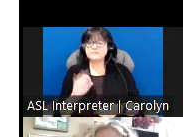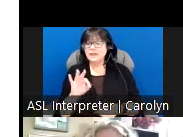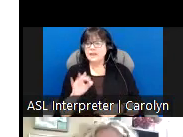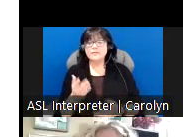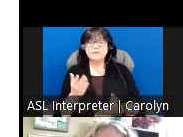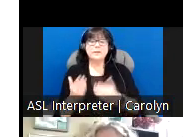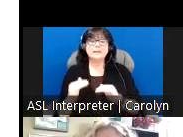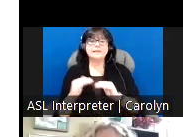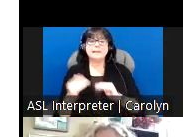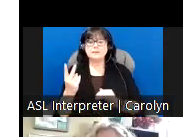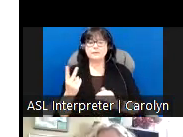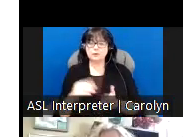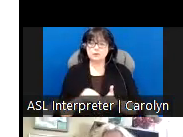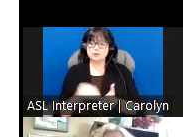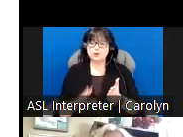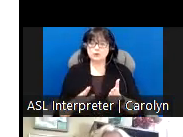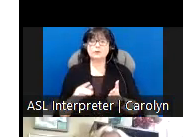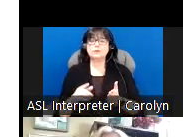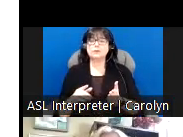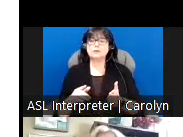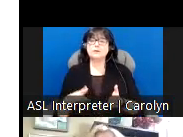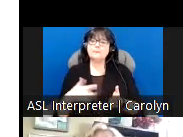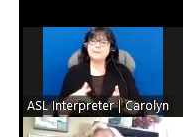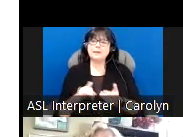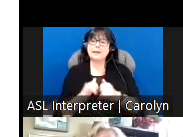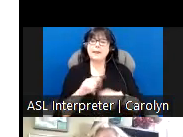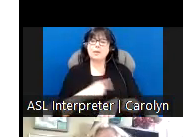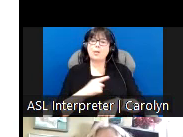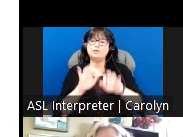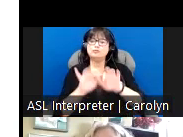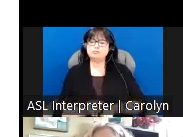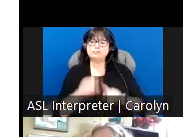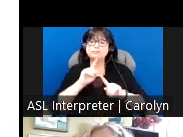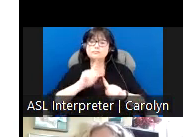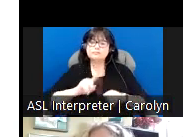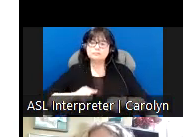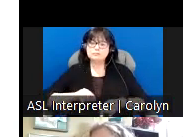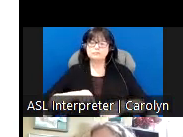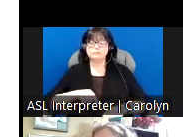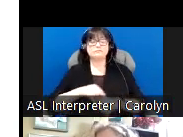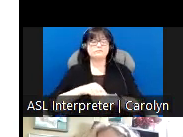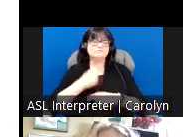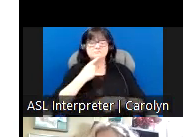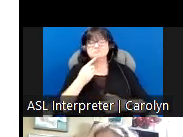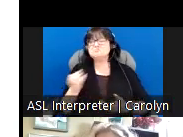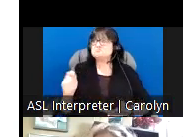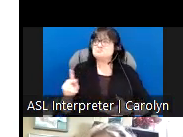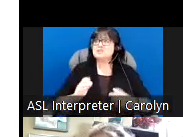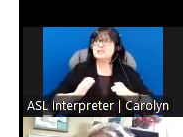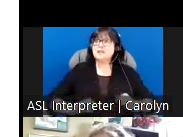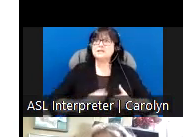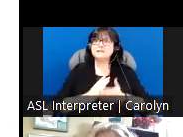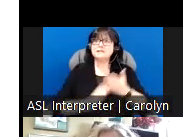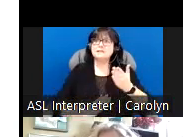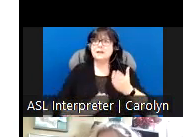level 2? Okay. We've had clients take anywhere from 5